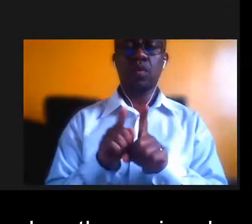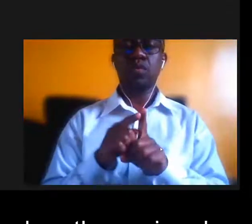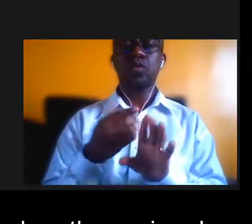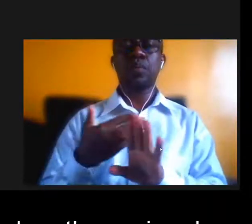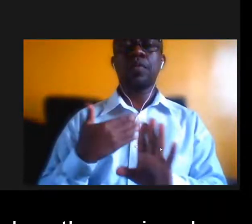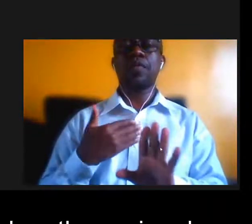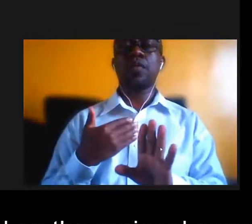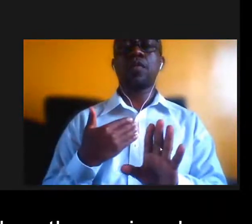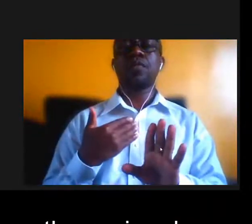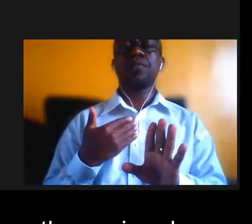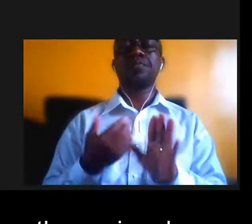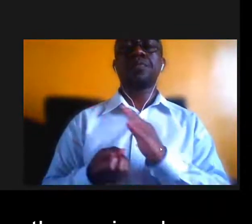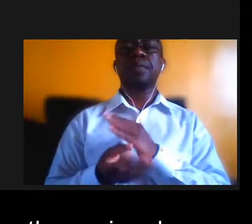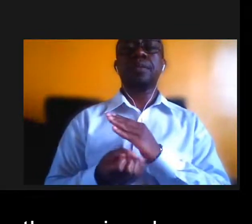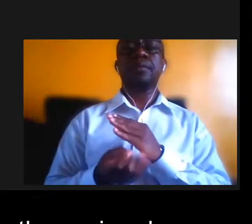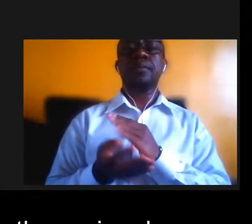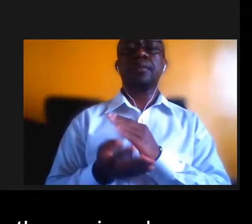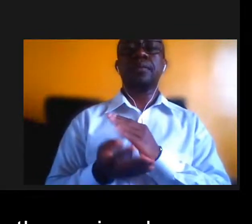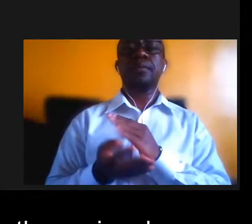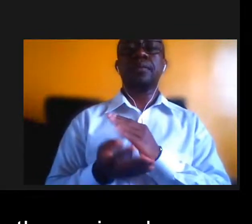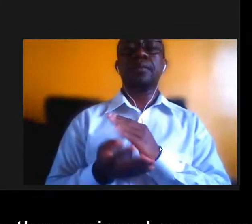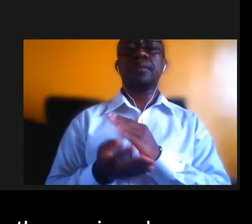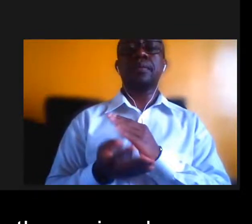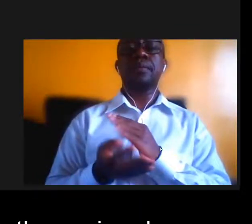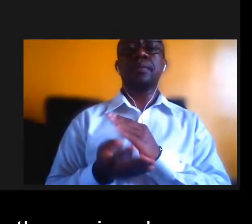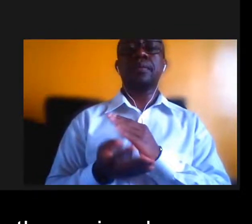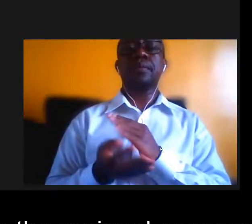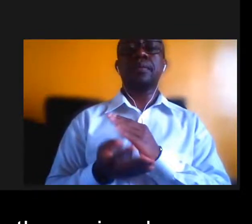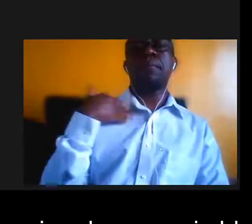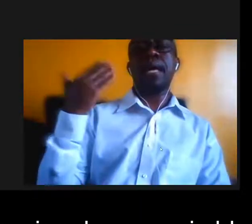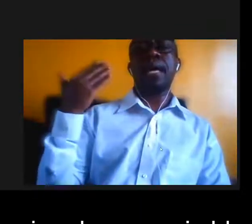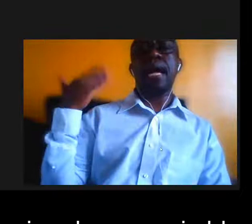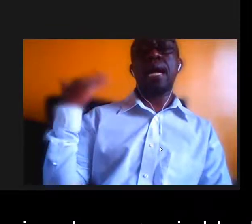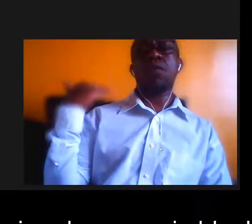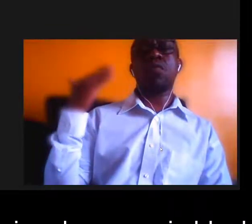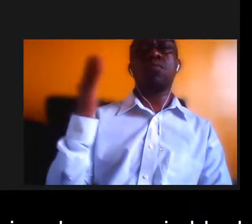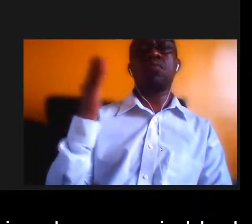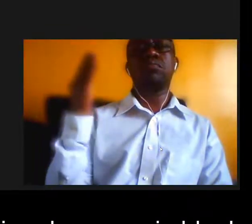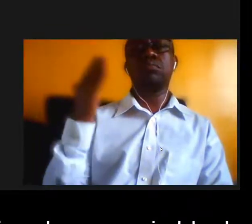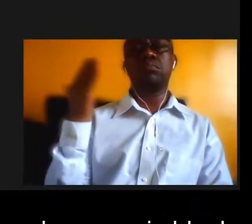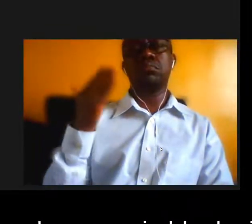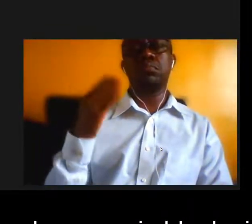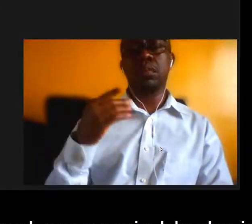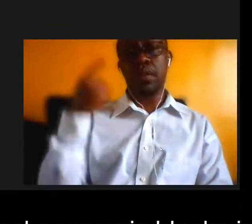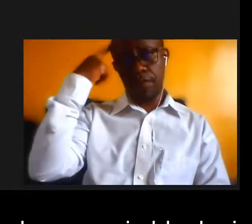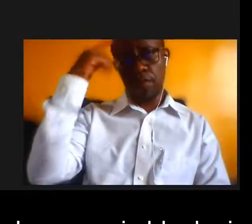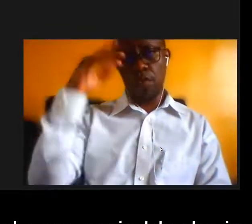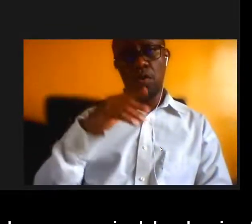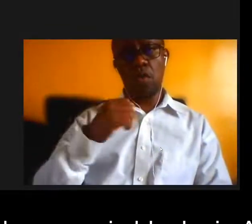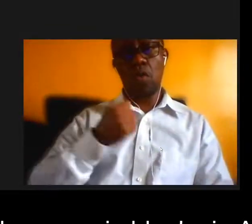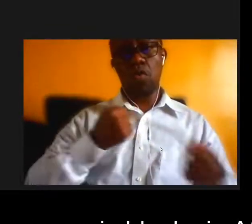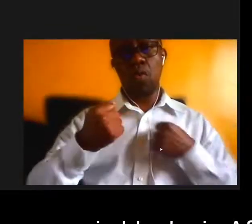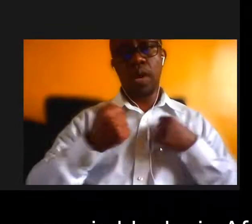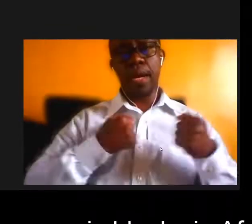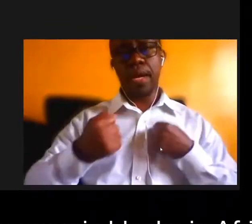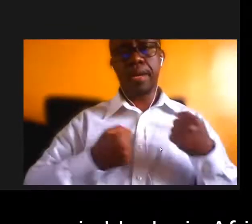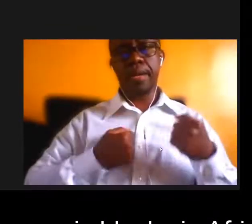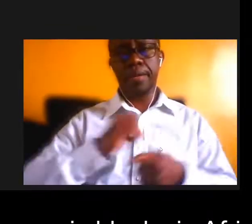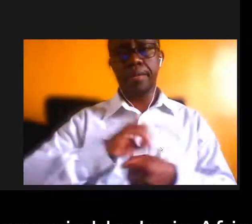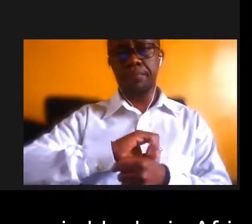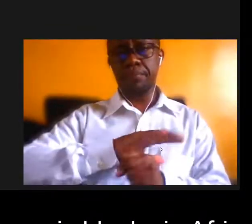point on the moderation that I was supposed to do. For Rwanda, the COVID-19 has